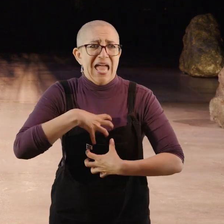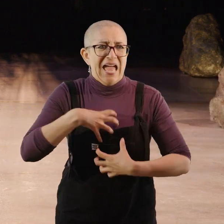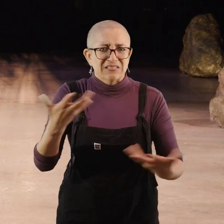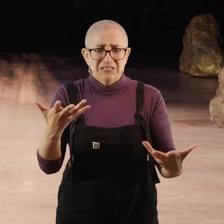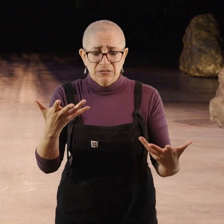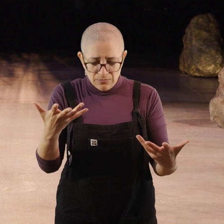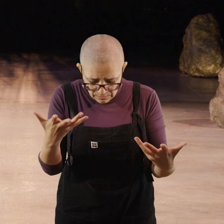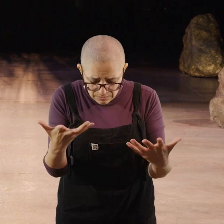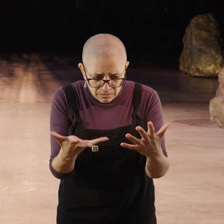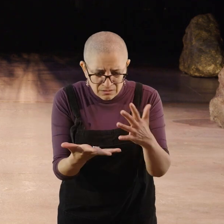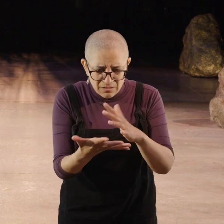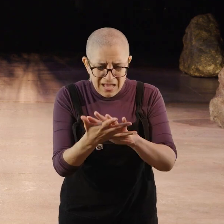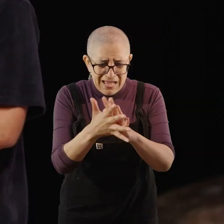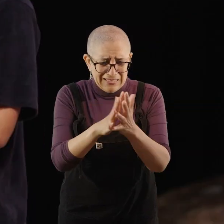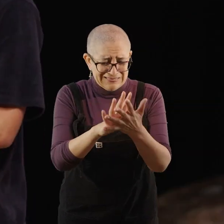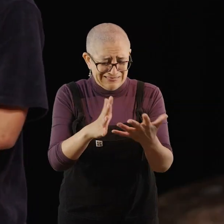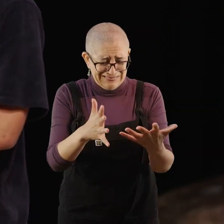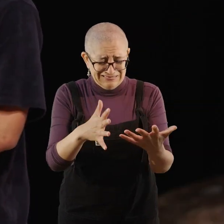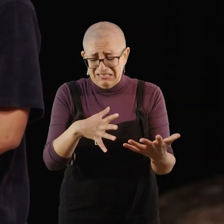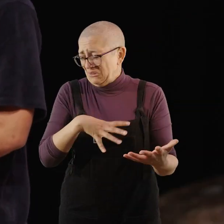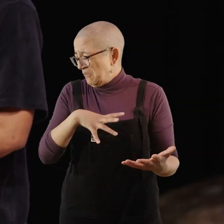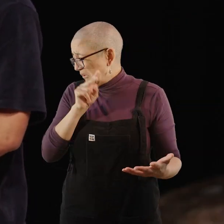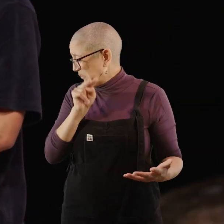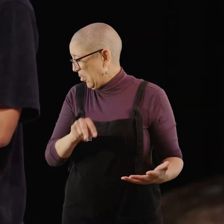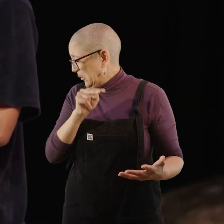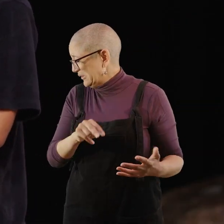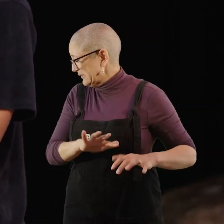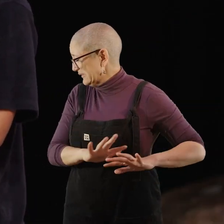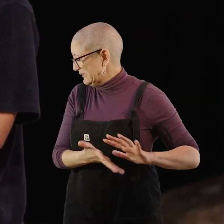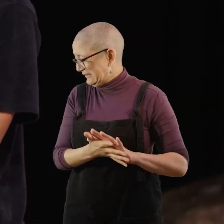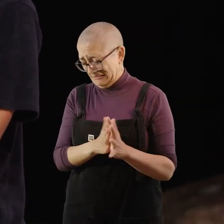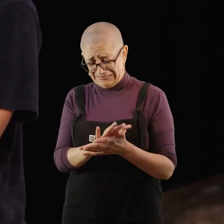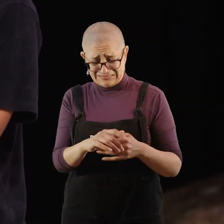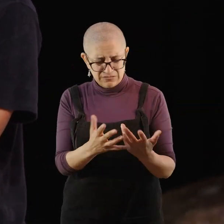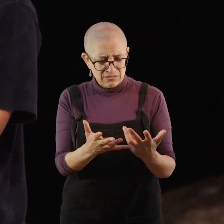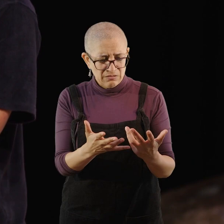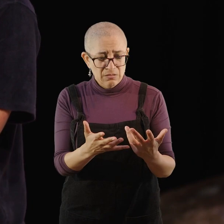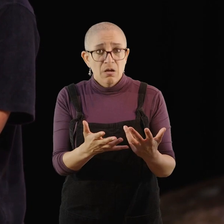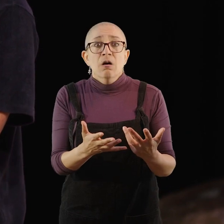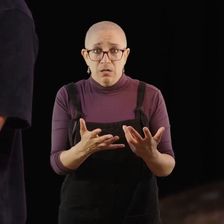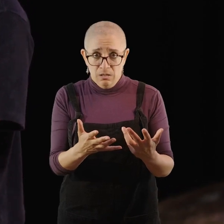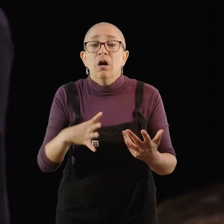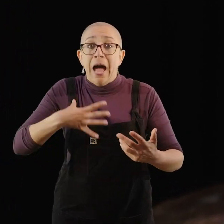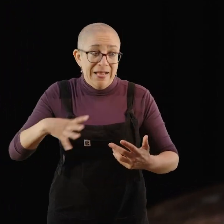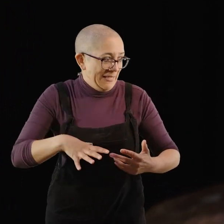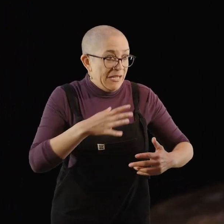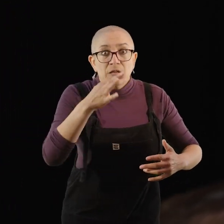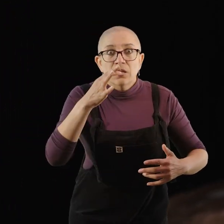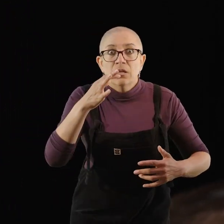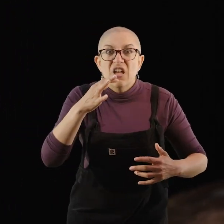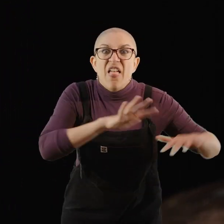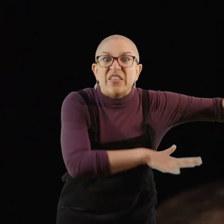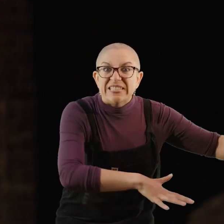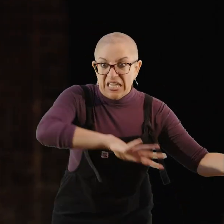here? They pluck out mine eyes. Will all great Neptune's ocean wash this